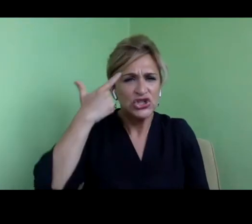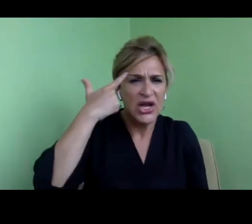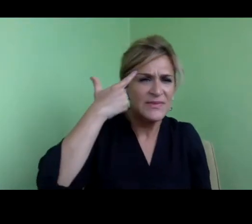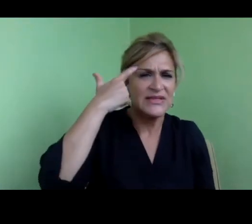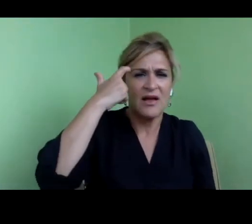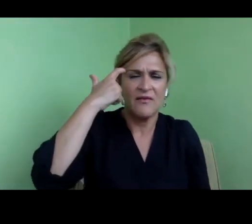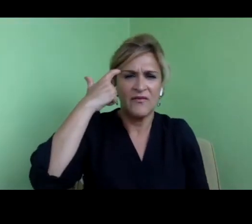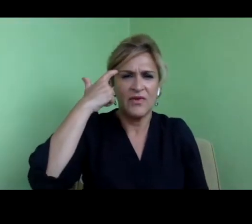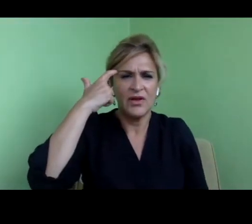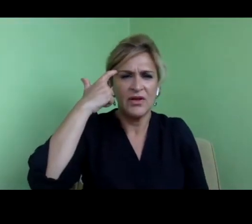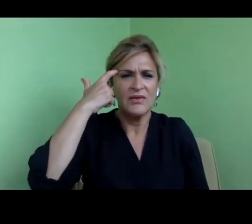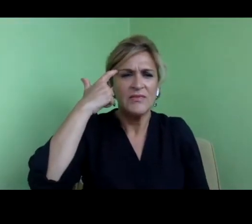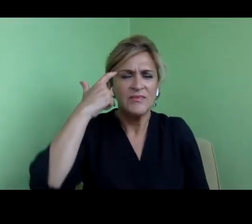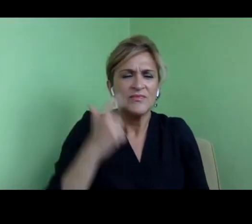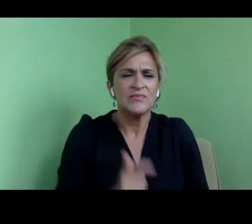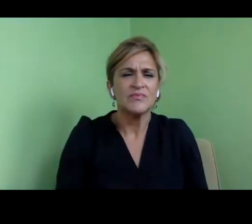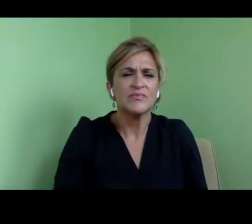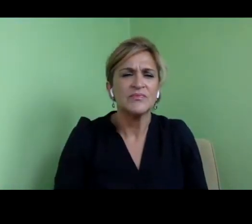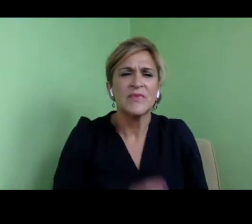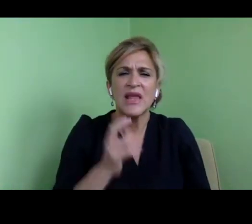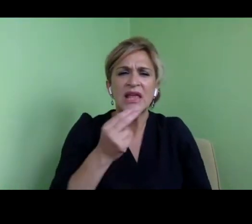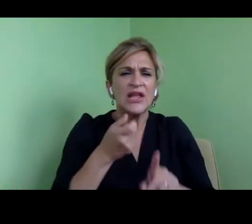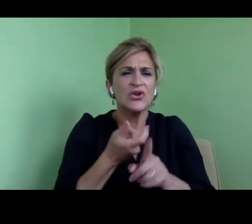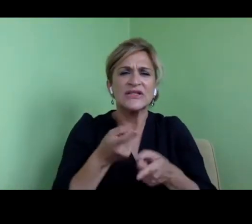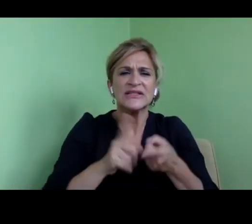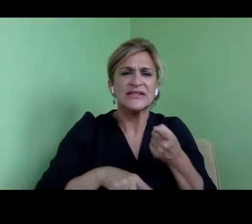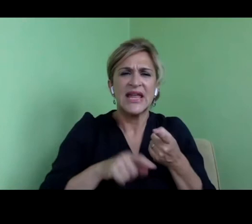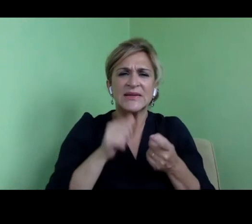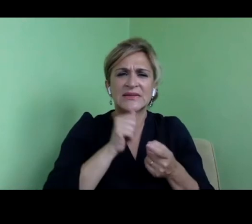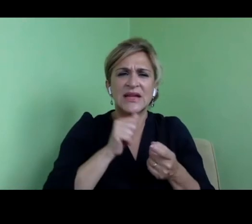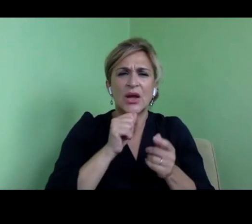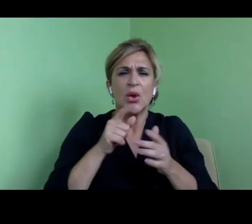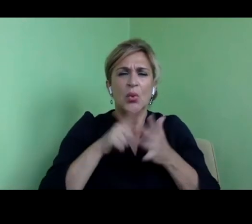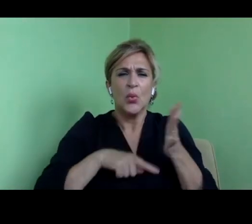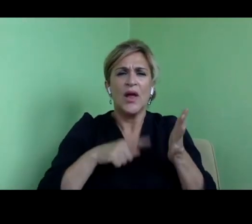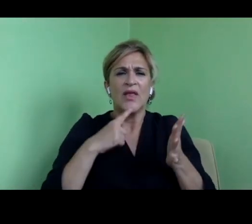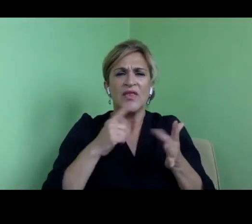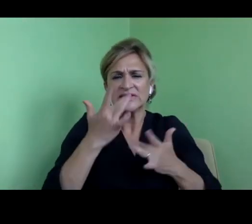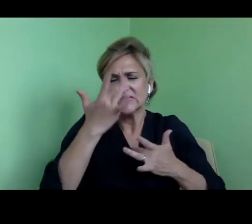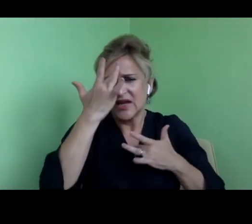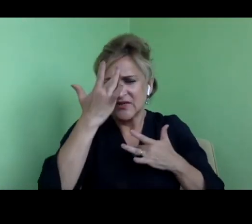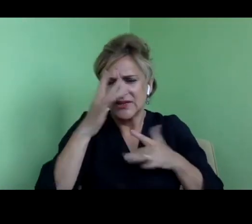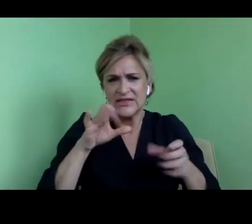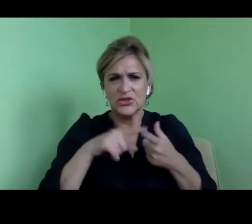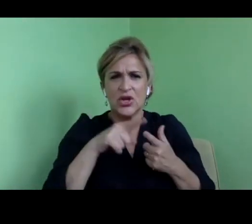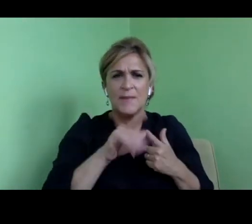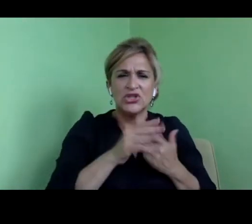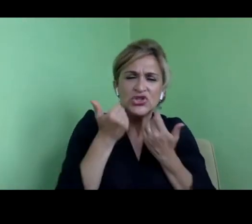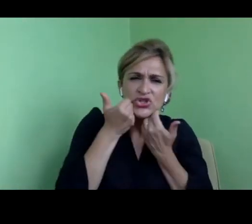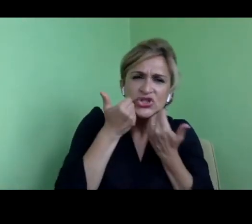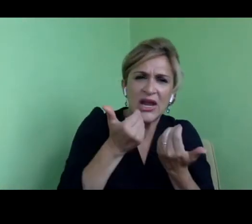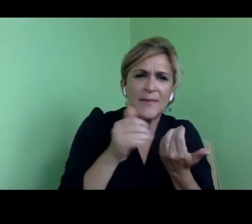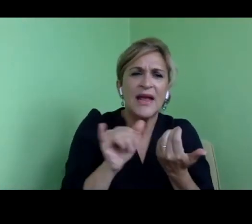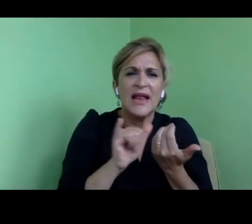at point-blank range. He couldn't stand what the virus did to him, the shame he felt. Like something out of